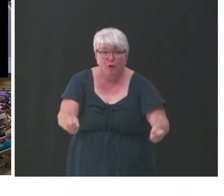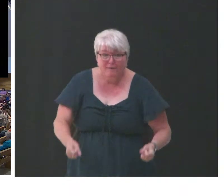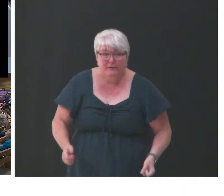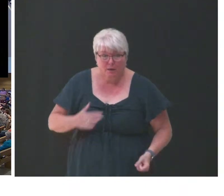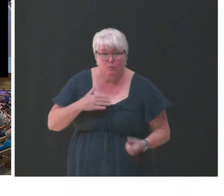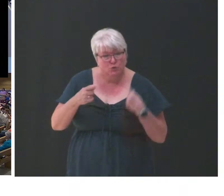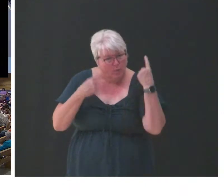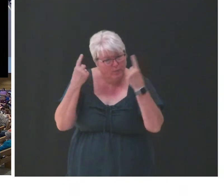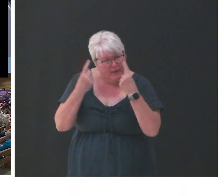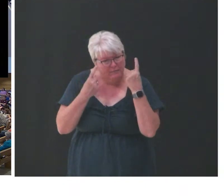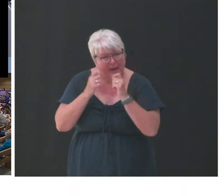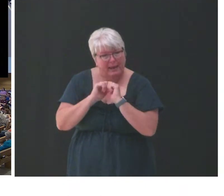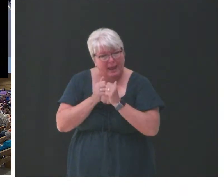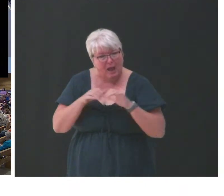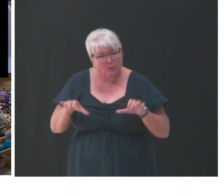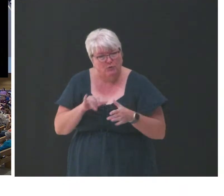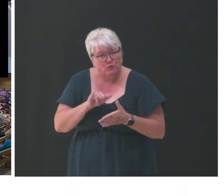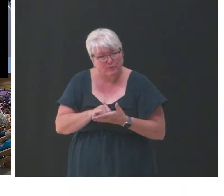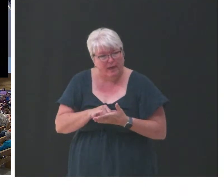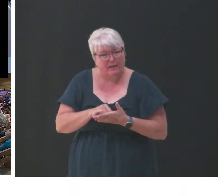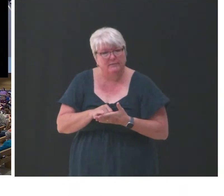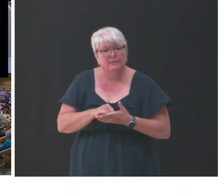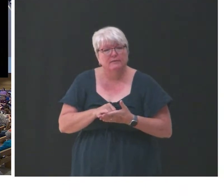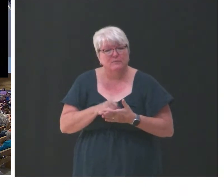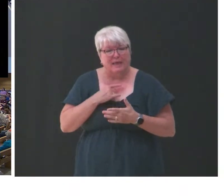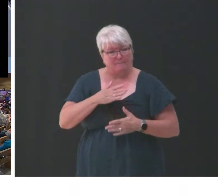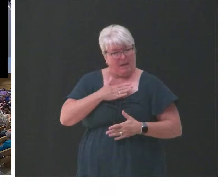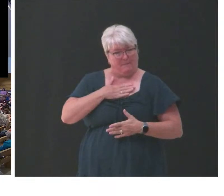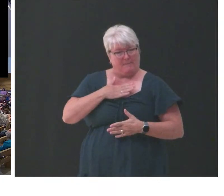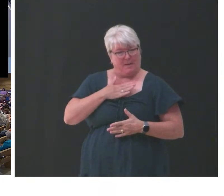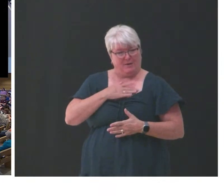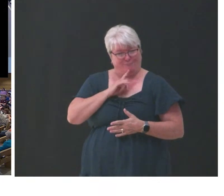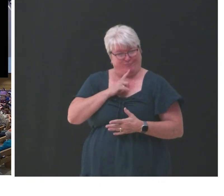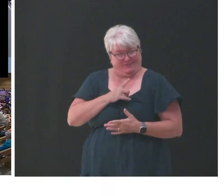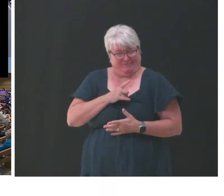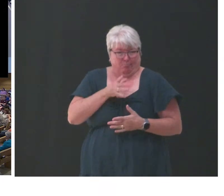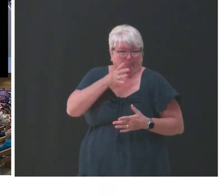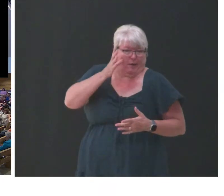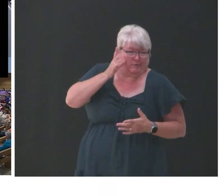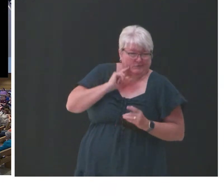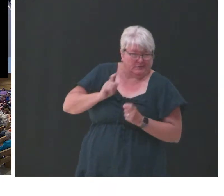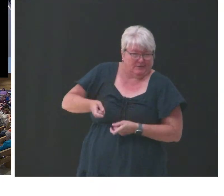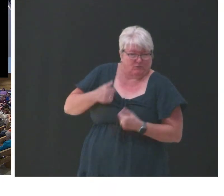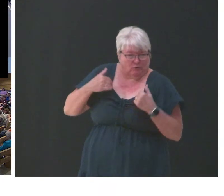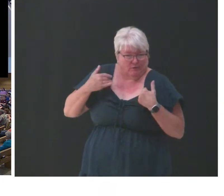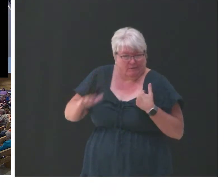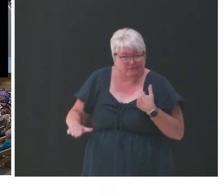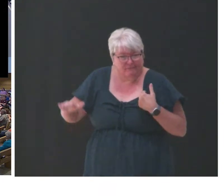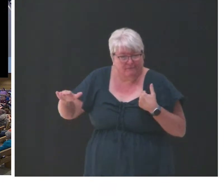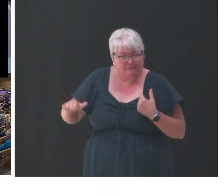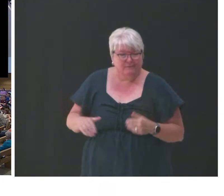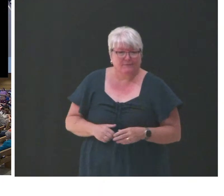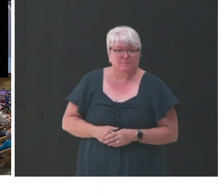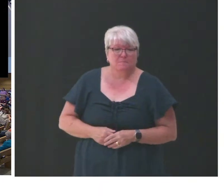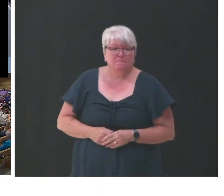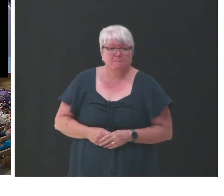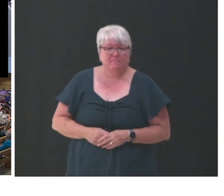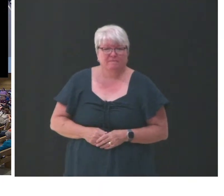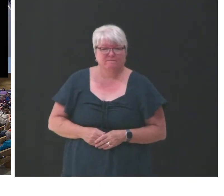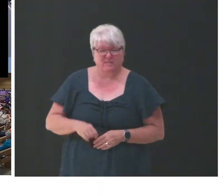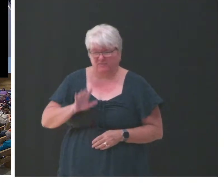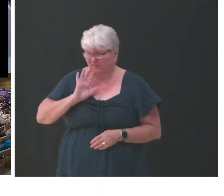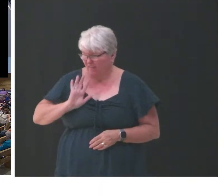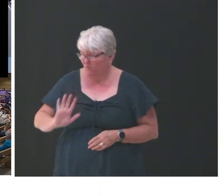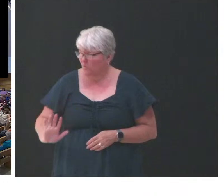I want you to think about how we do this sometime and think about for a second your young kids. 5-year-old